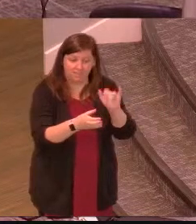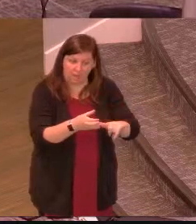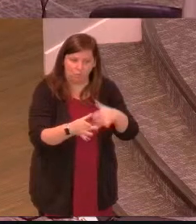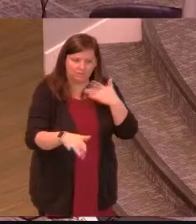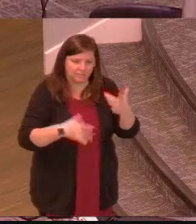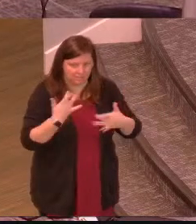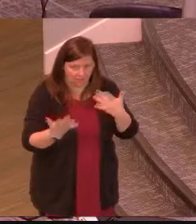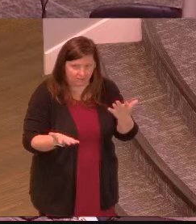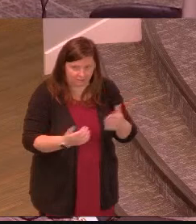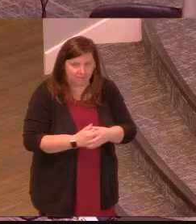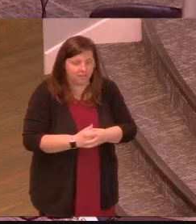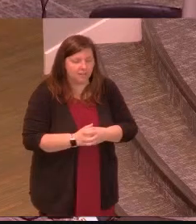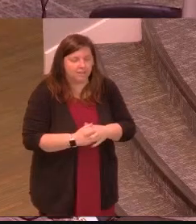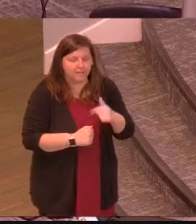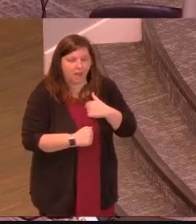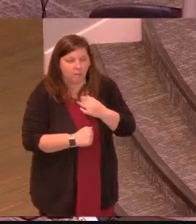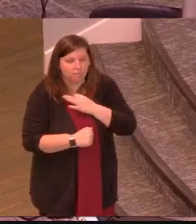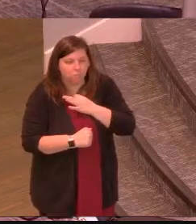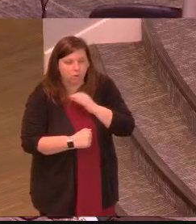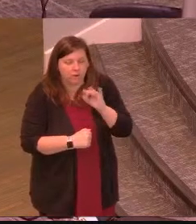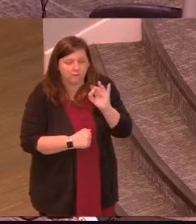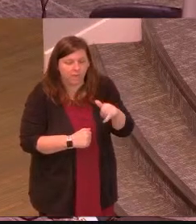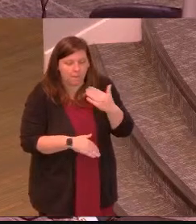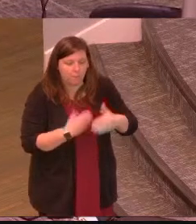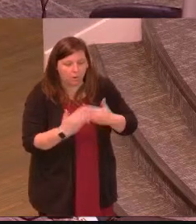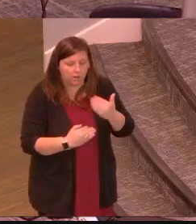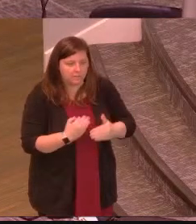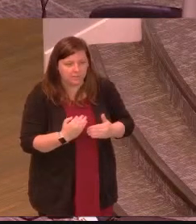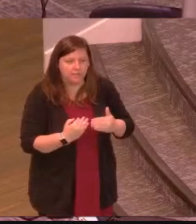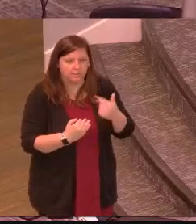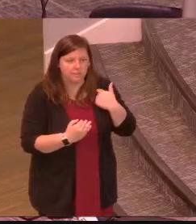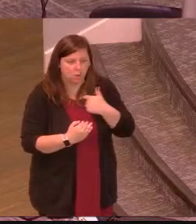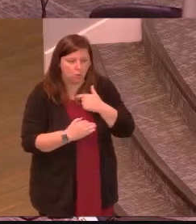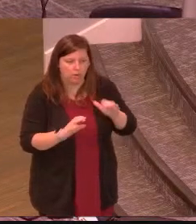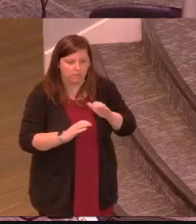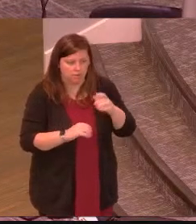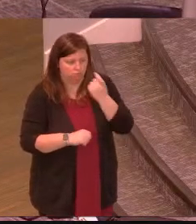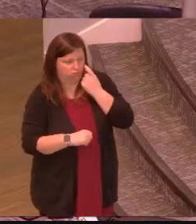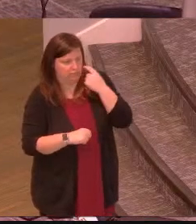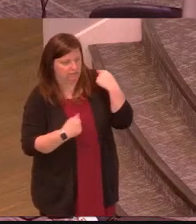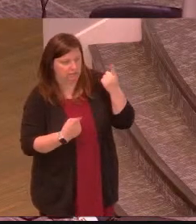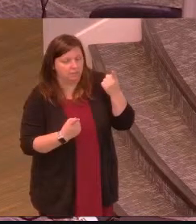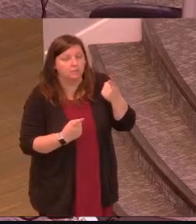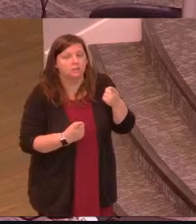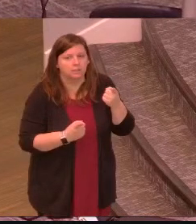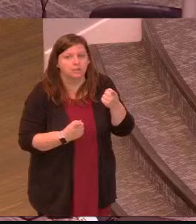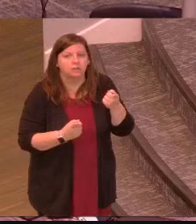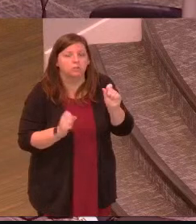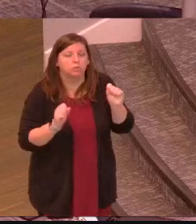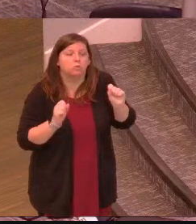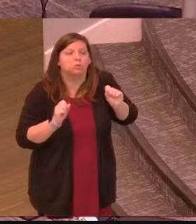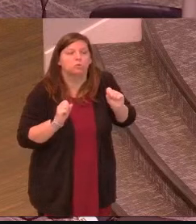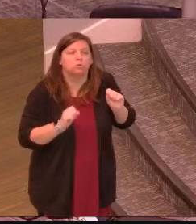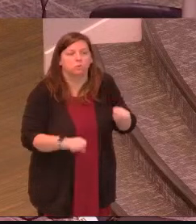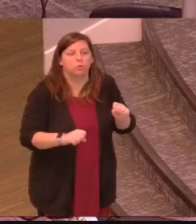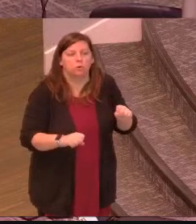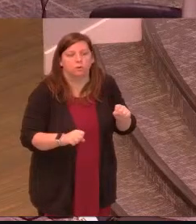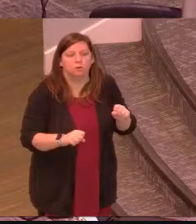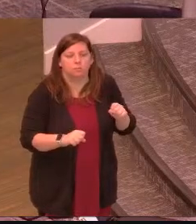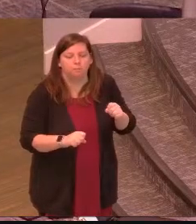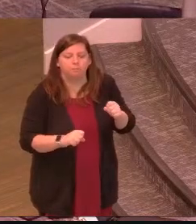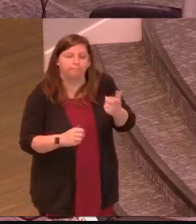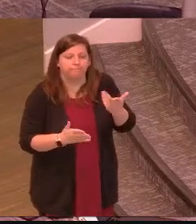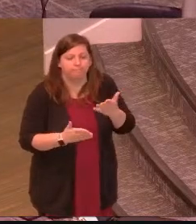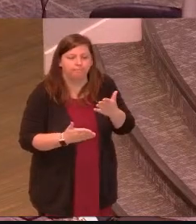exciting, and I wondered if that process that we did the past couple of years might serve as one of the ways you could implement this